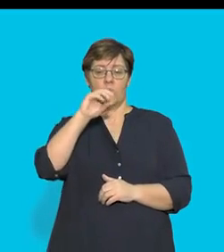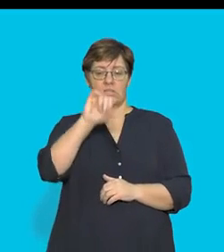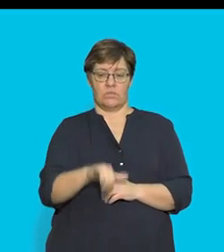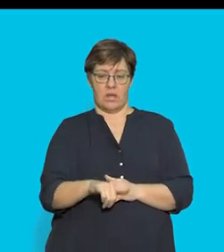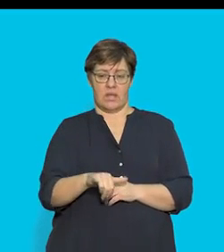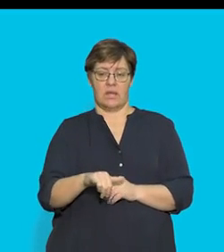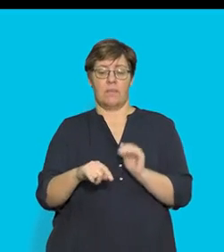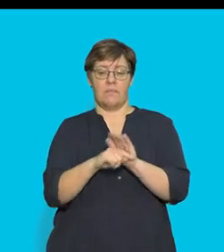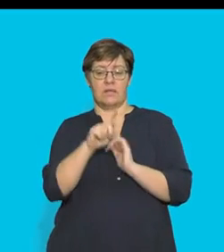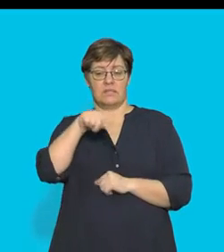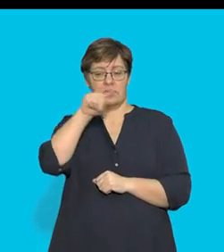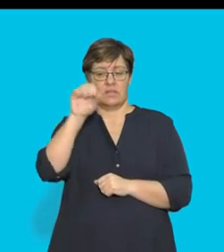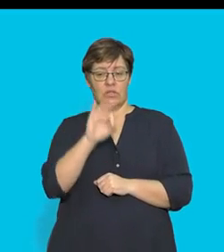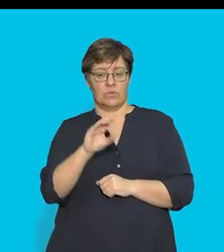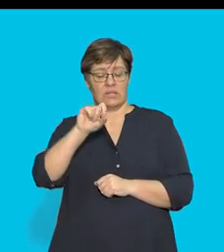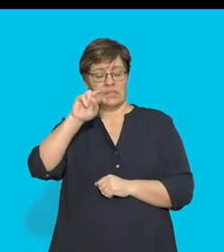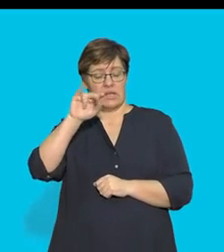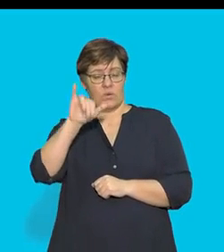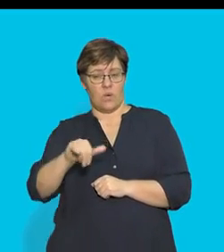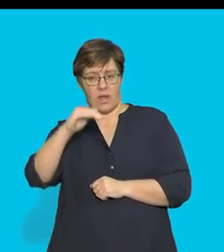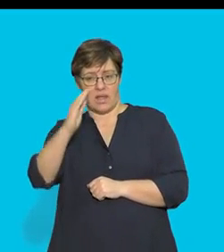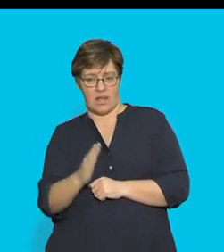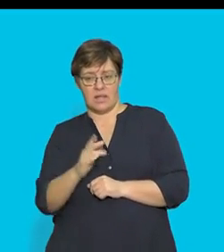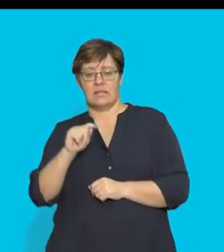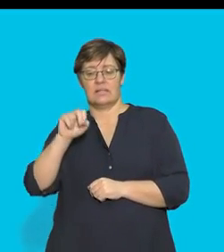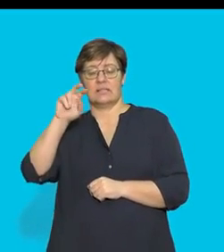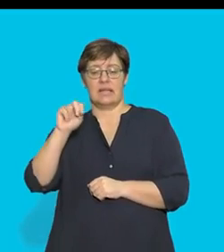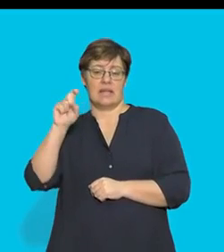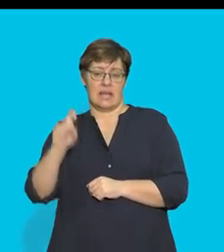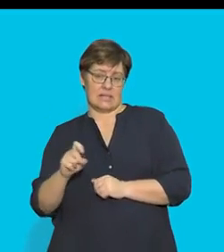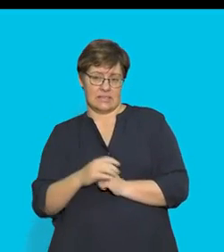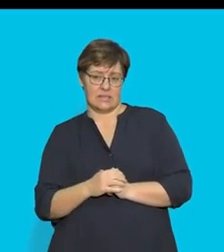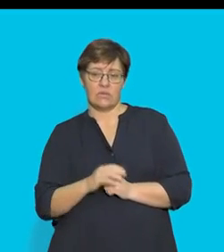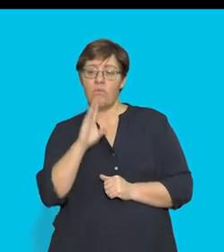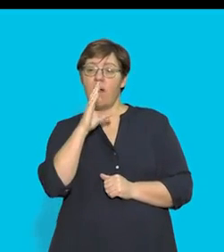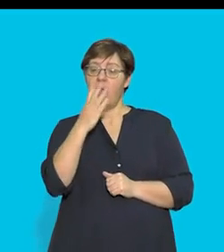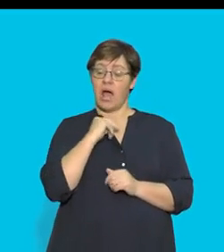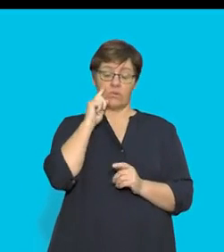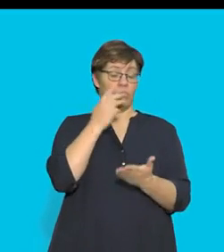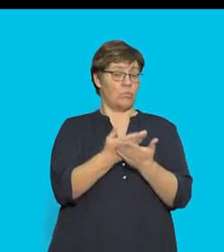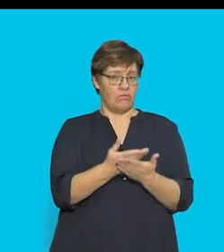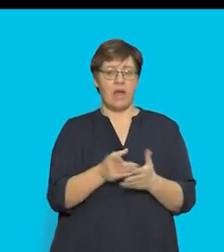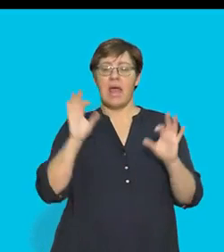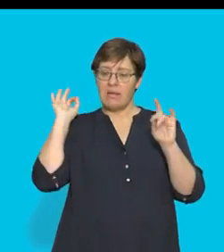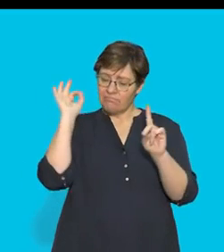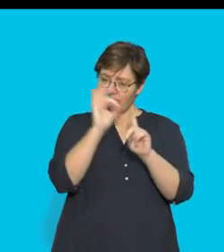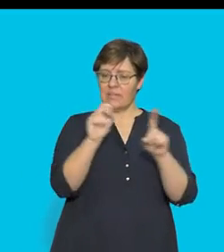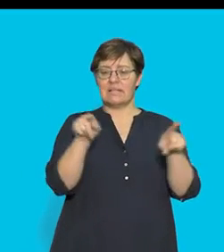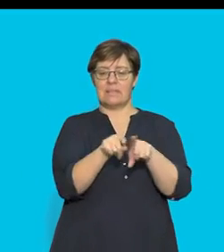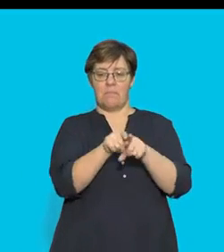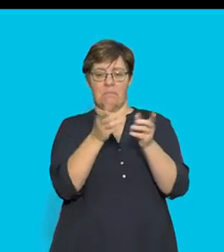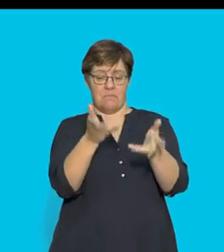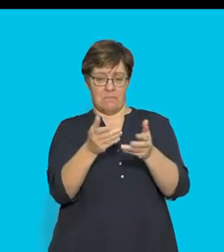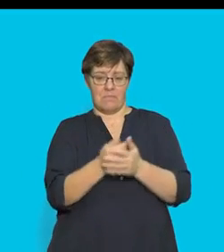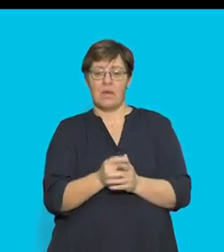root 3 sine 2 times tan of x. And if you look at what they asked us to prove, it's exactly the same thing, except that the tan of x is in